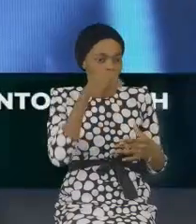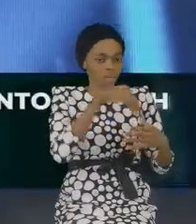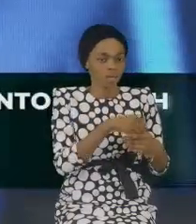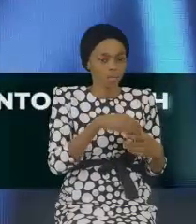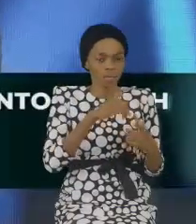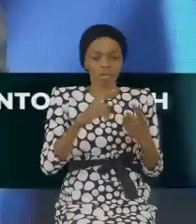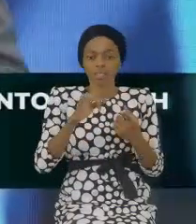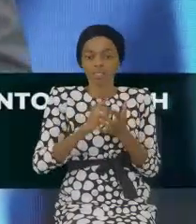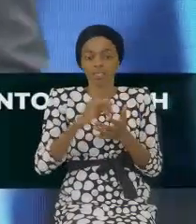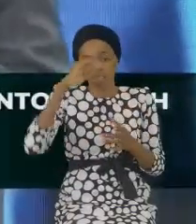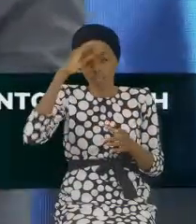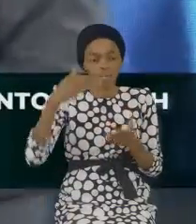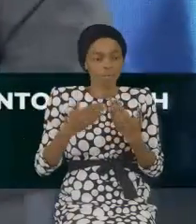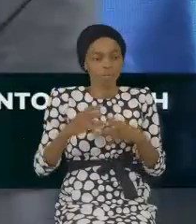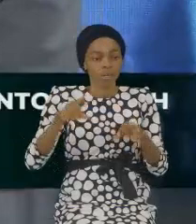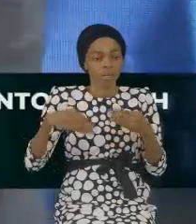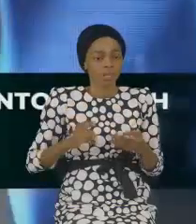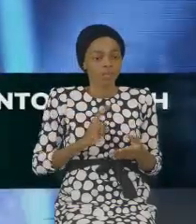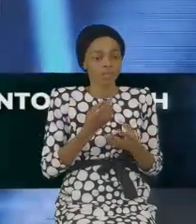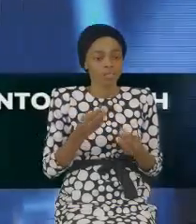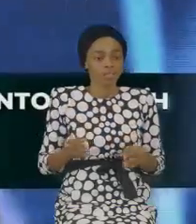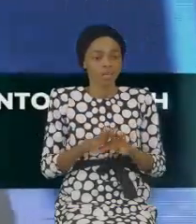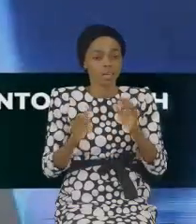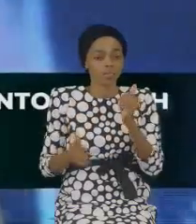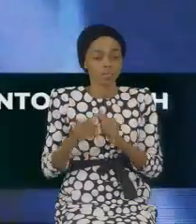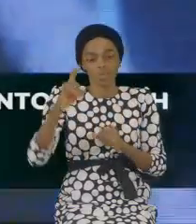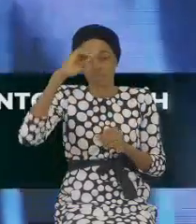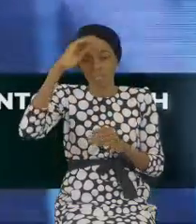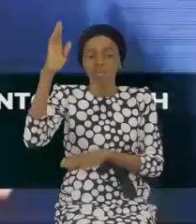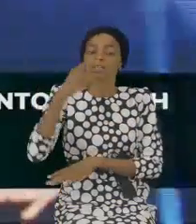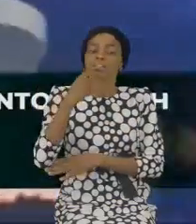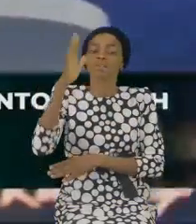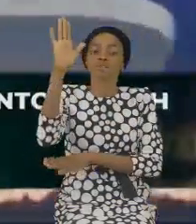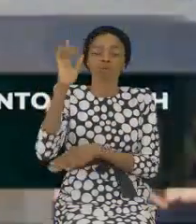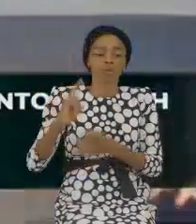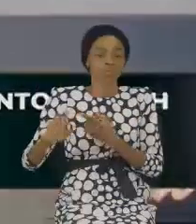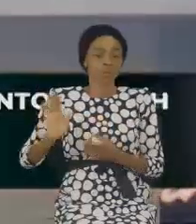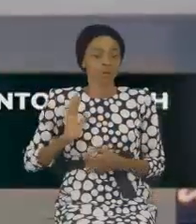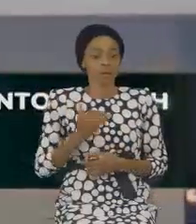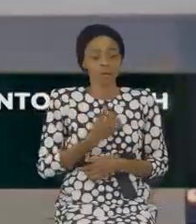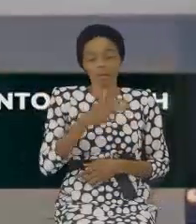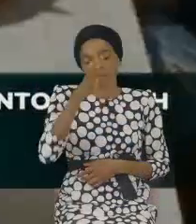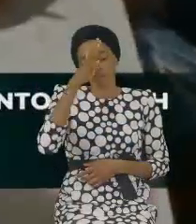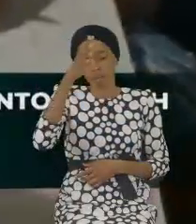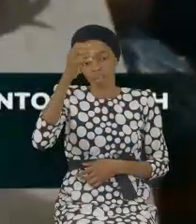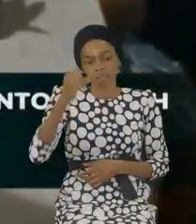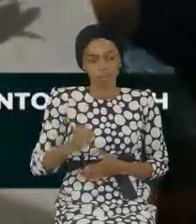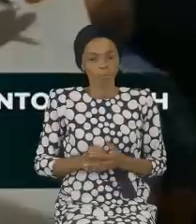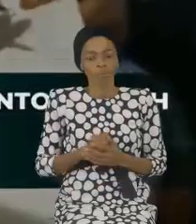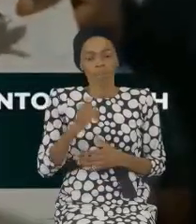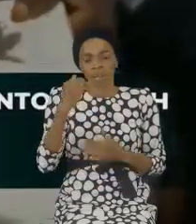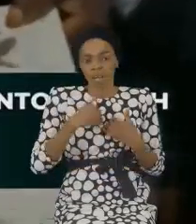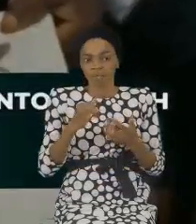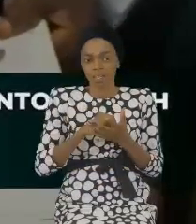give us the land which he swore unto our fathers. Have that purpose in